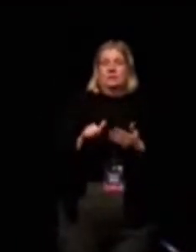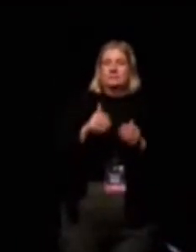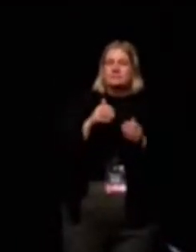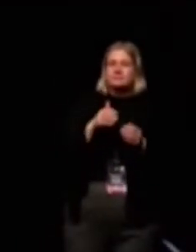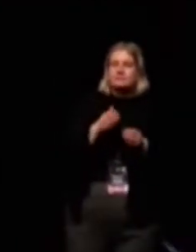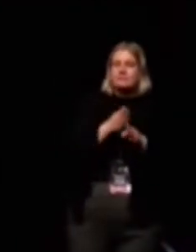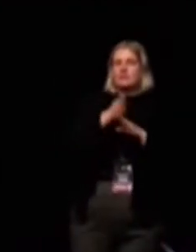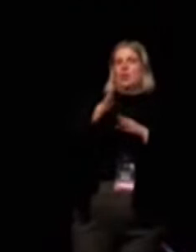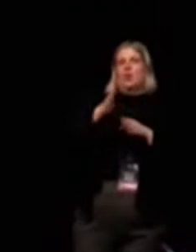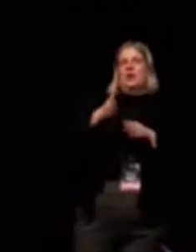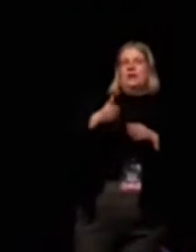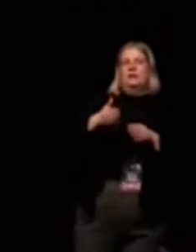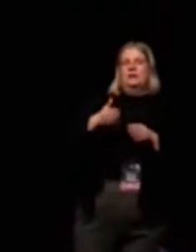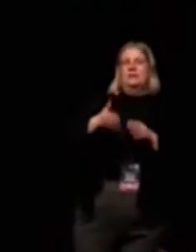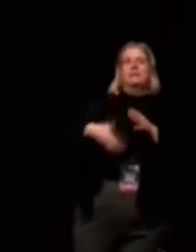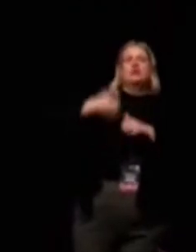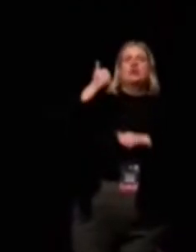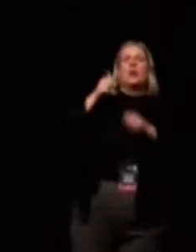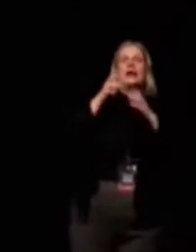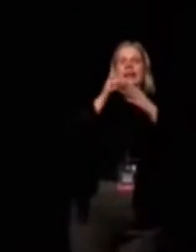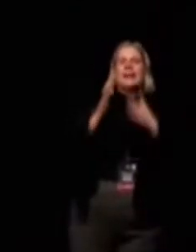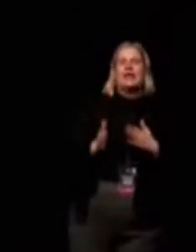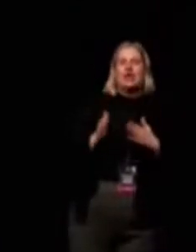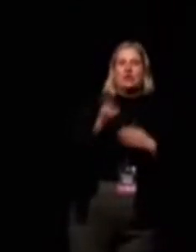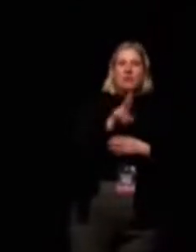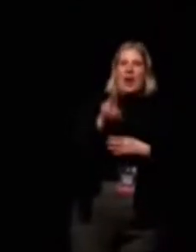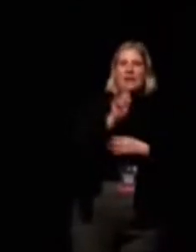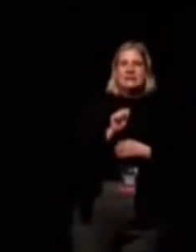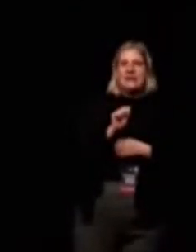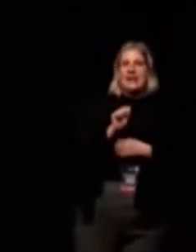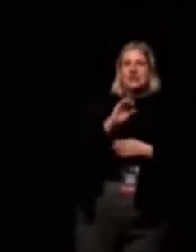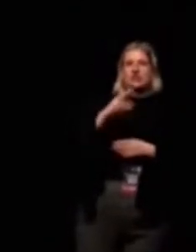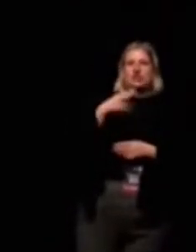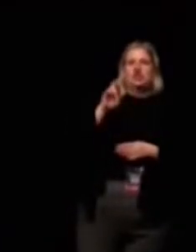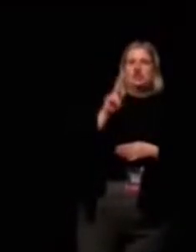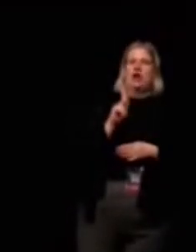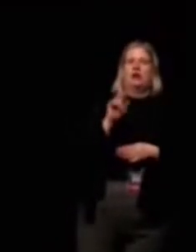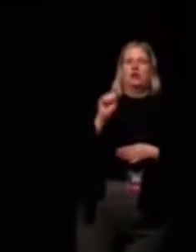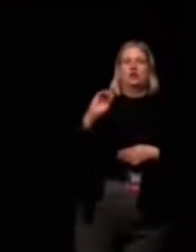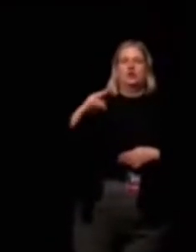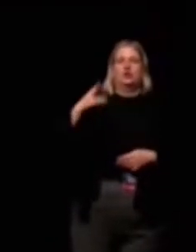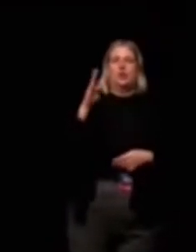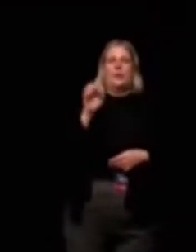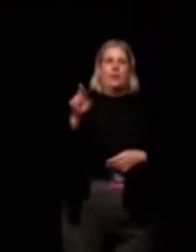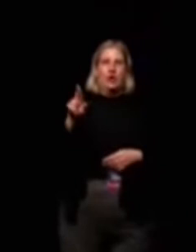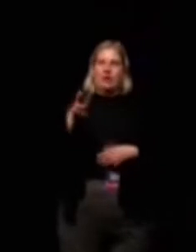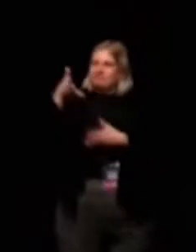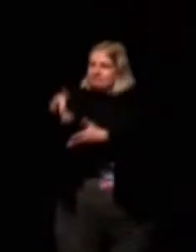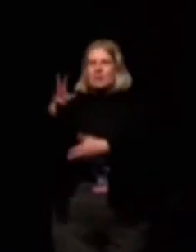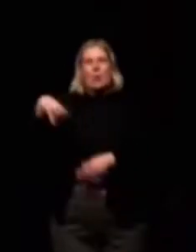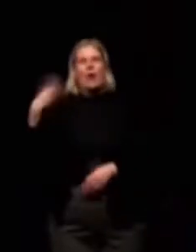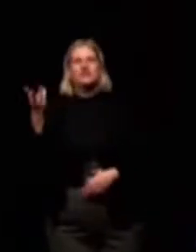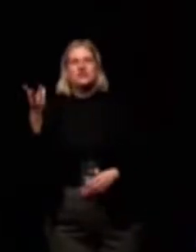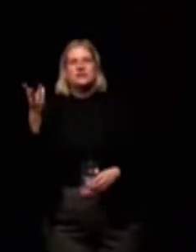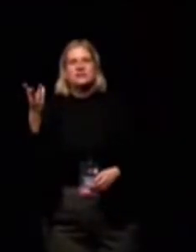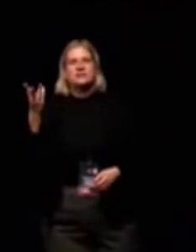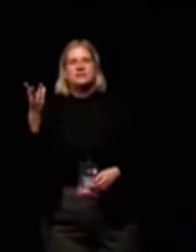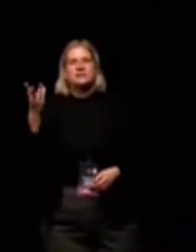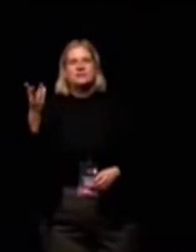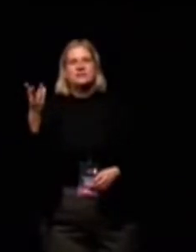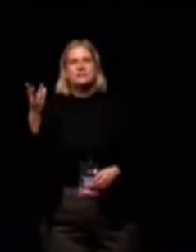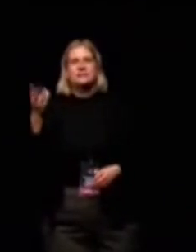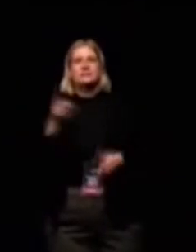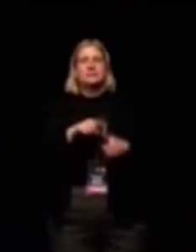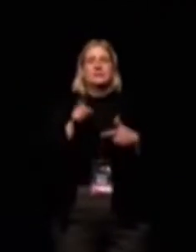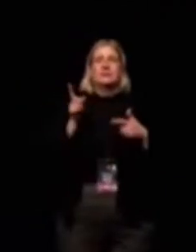Majority Leader of the United States Senate, Chuck Schumer, is our leader in Washington on